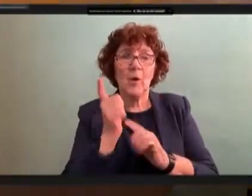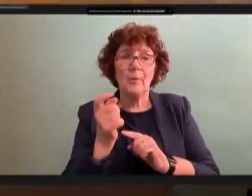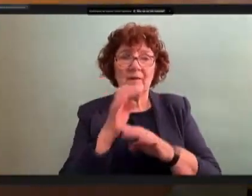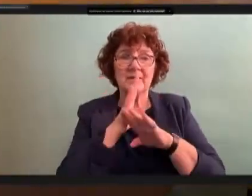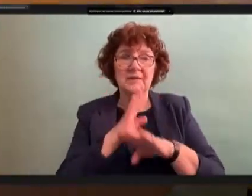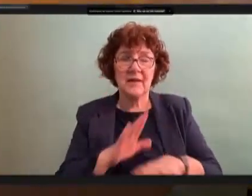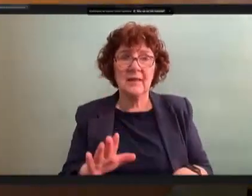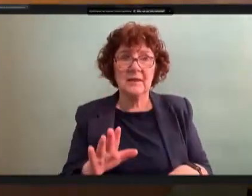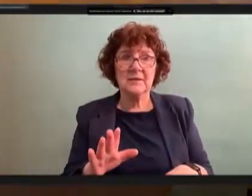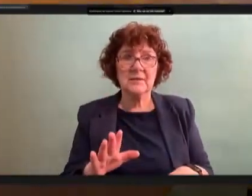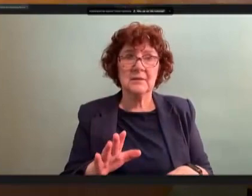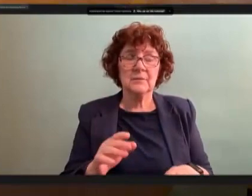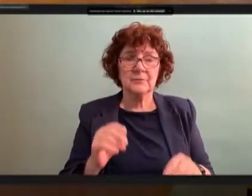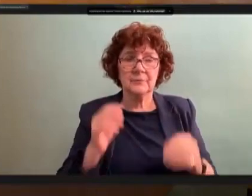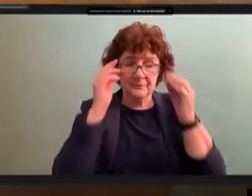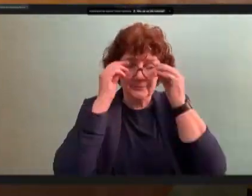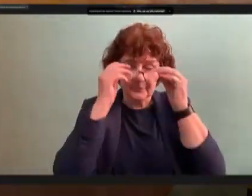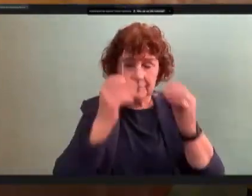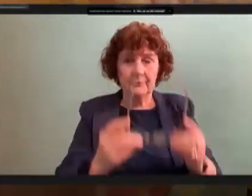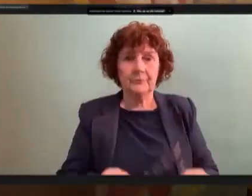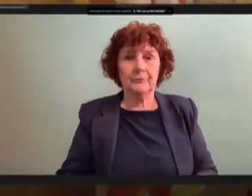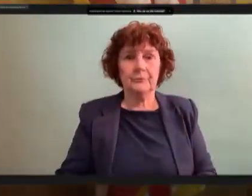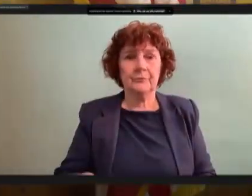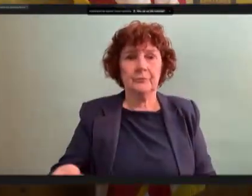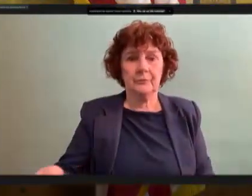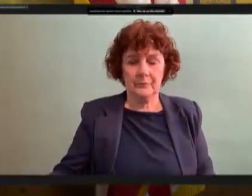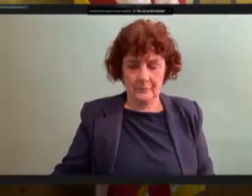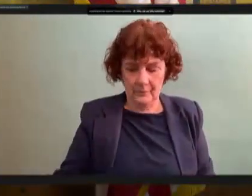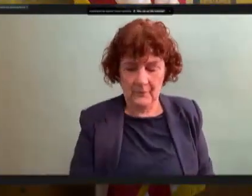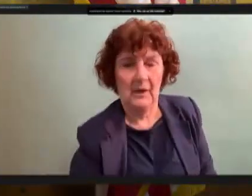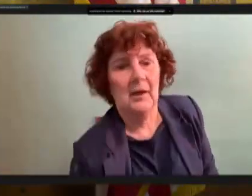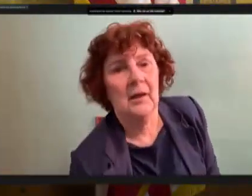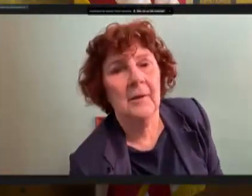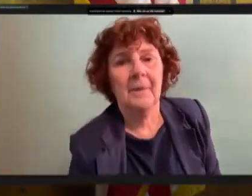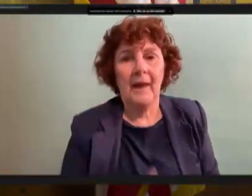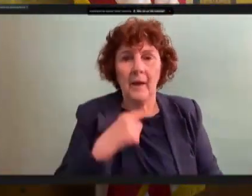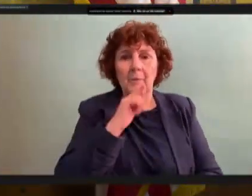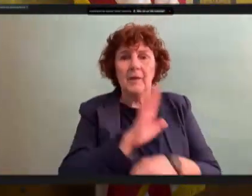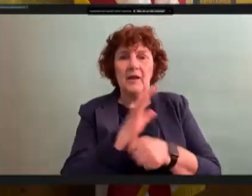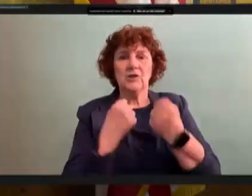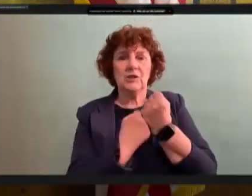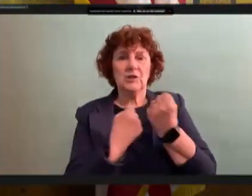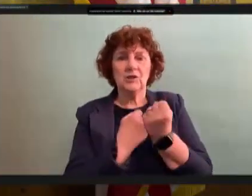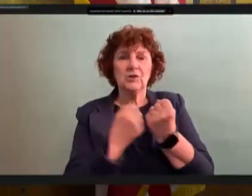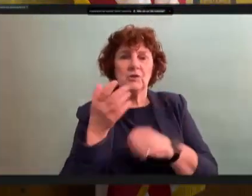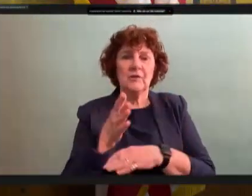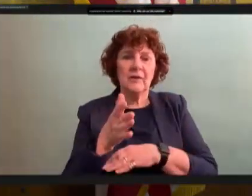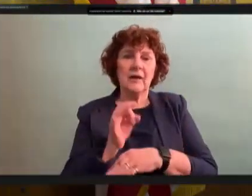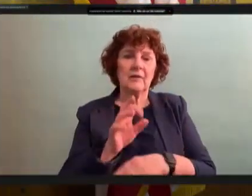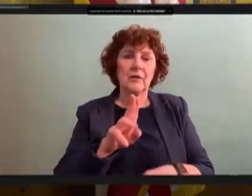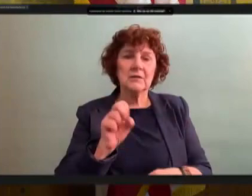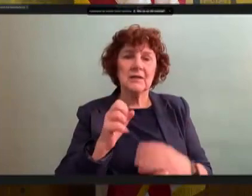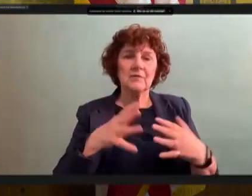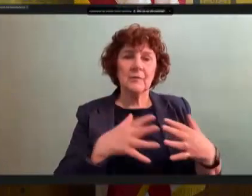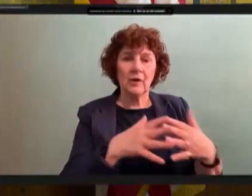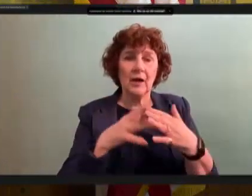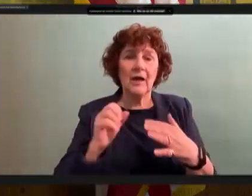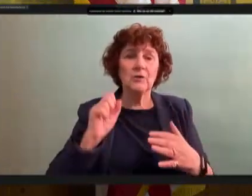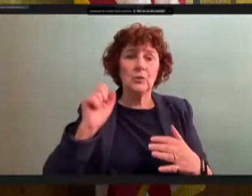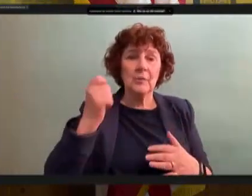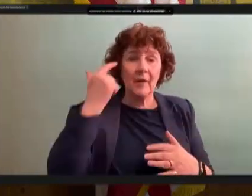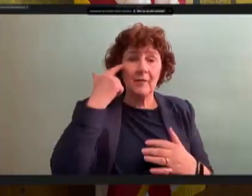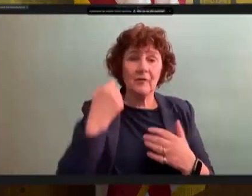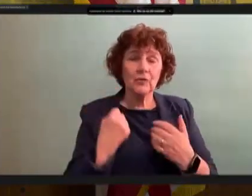I pledge allegiance to the flag of the United States of America, and to the republic for which it stands,